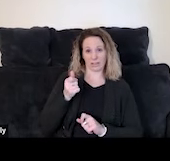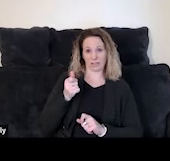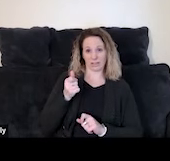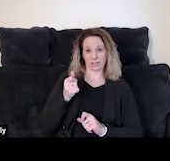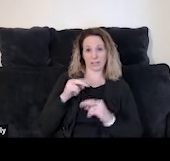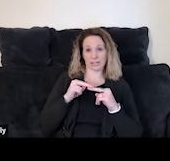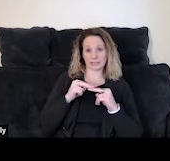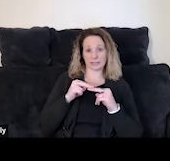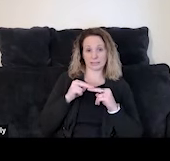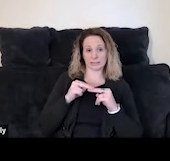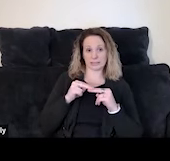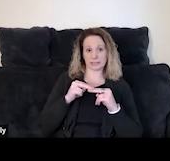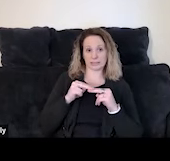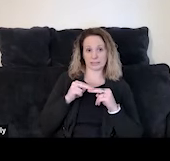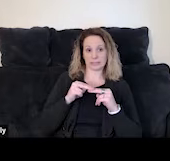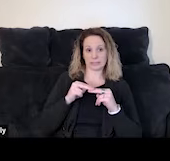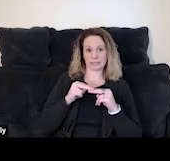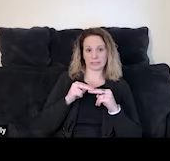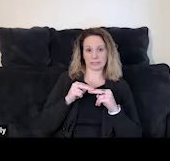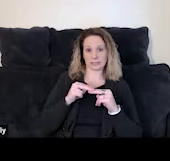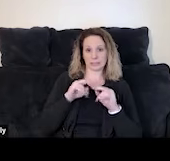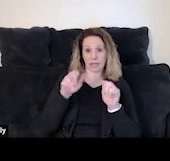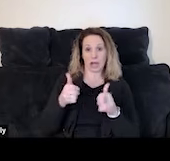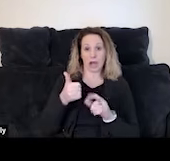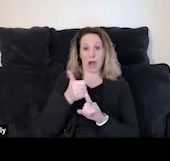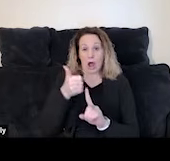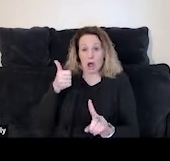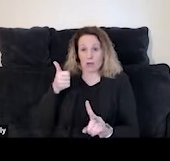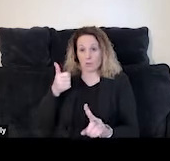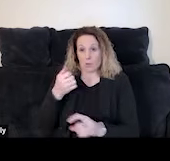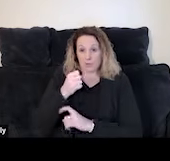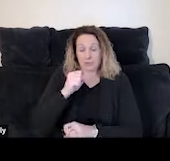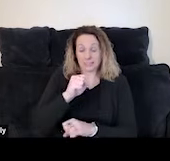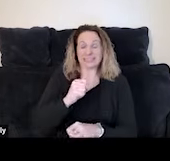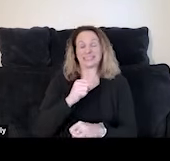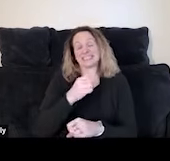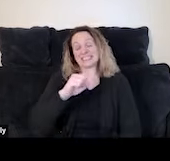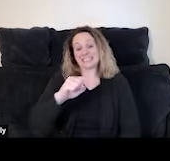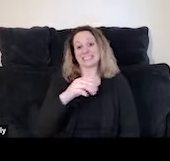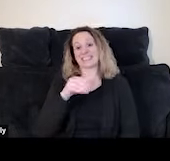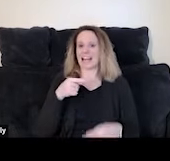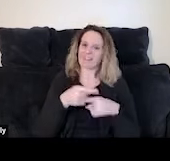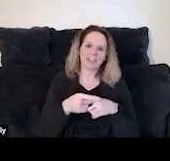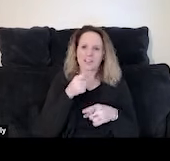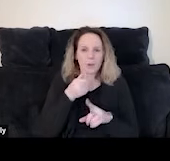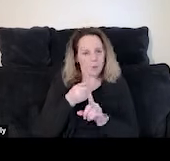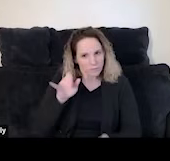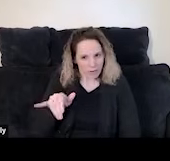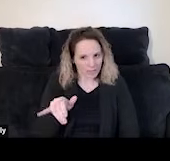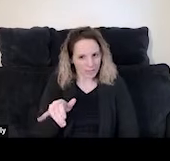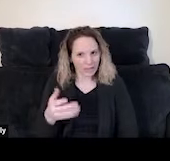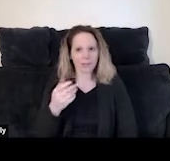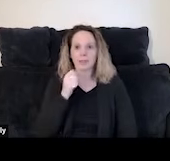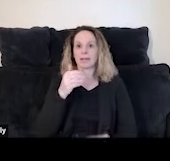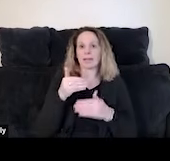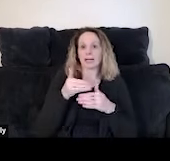previous slide, I want to say, don't avoid resistance and conflict. If everybody's happy, you might not be boundary pushing enough.